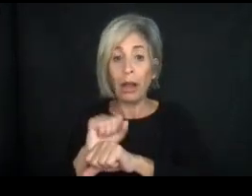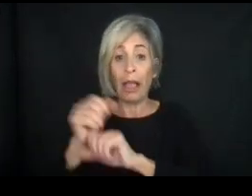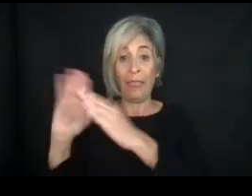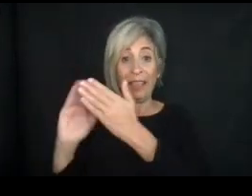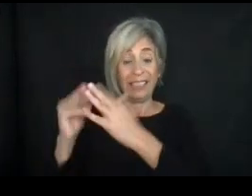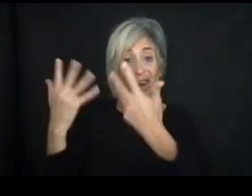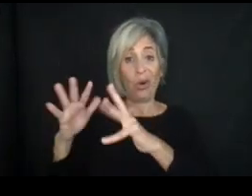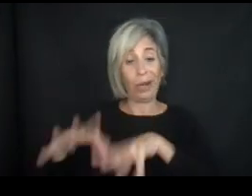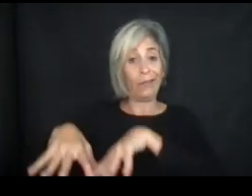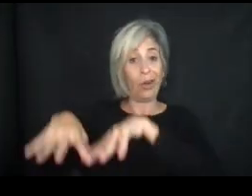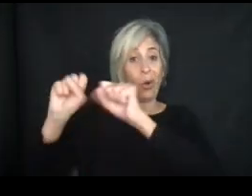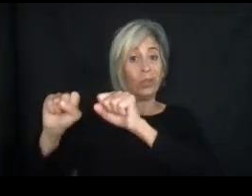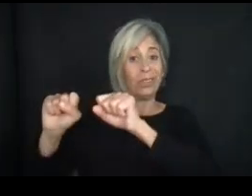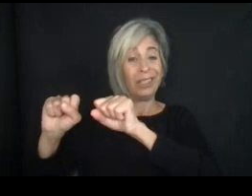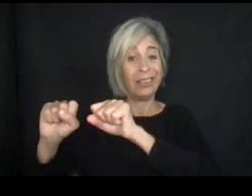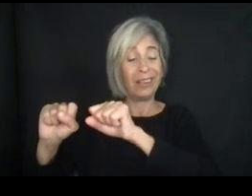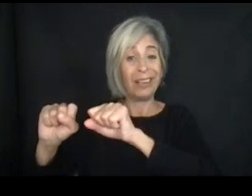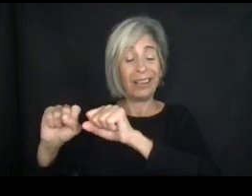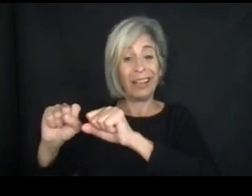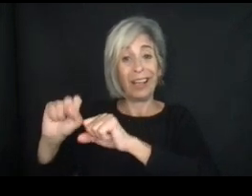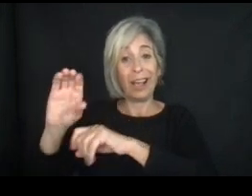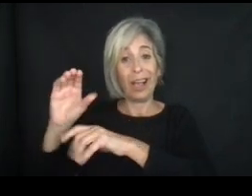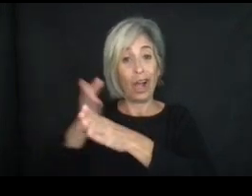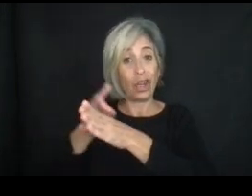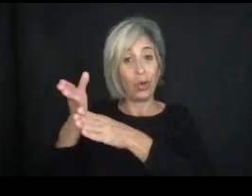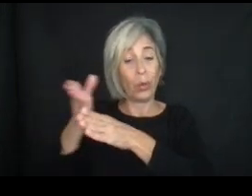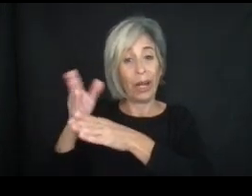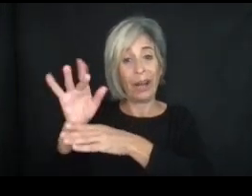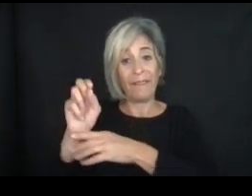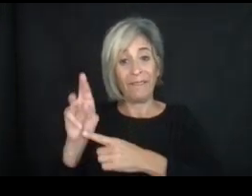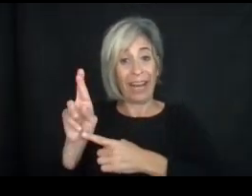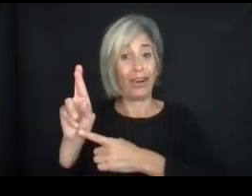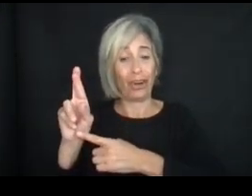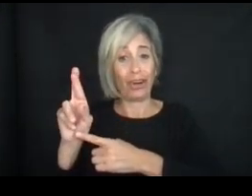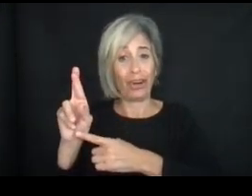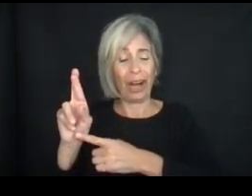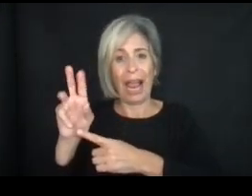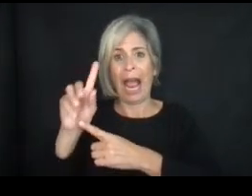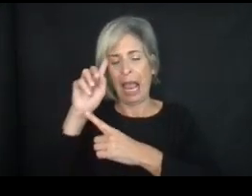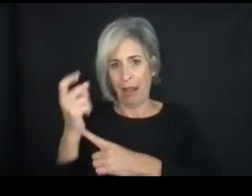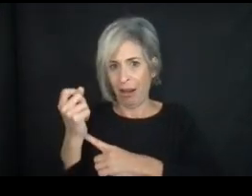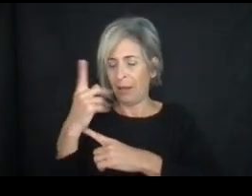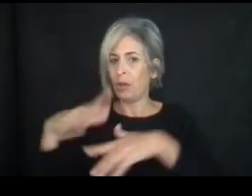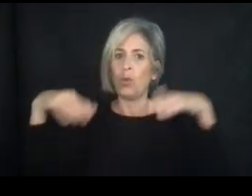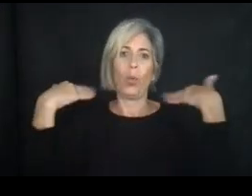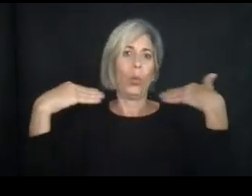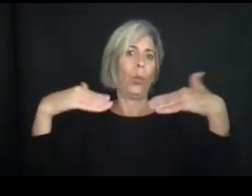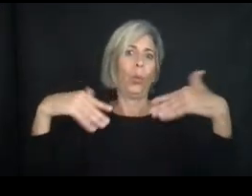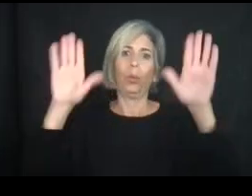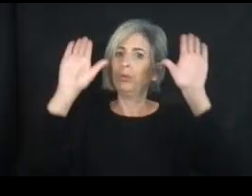already hosted a career fair, which I understand was incredibly